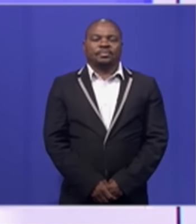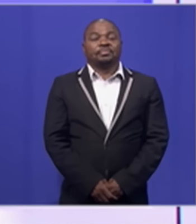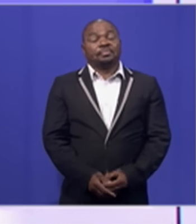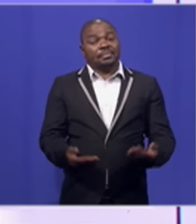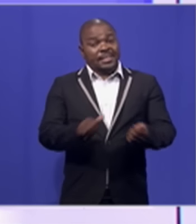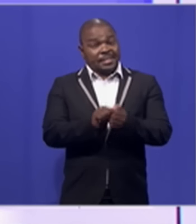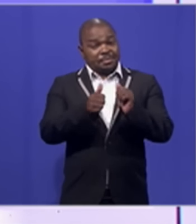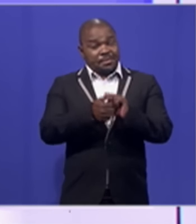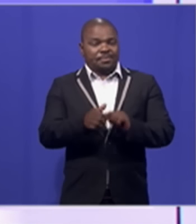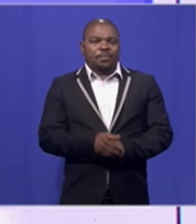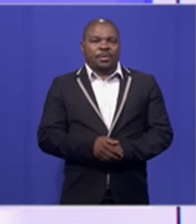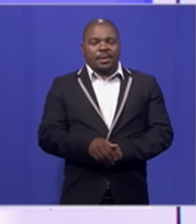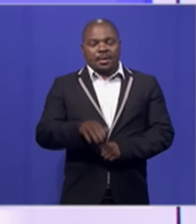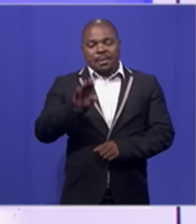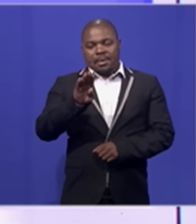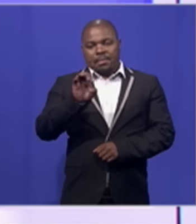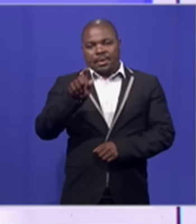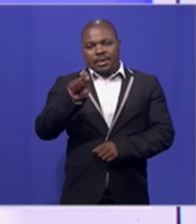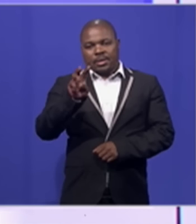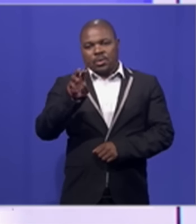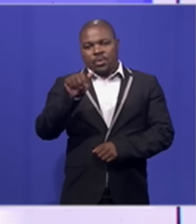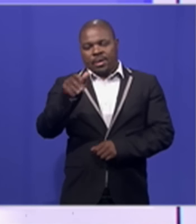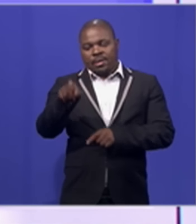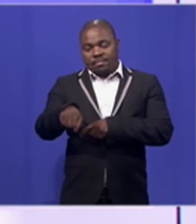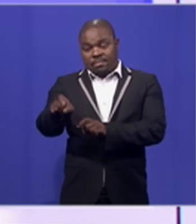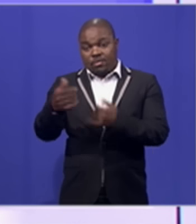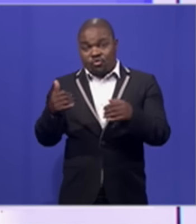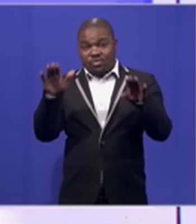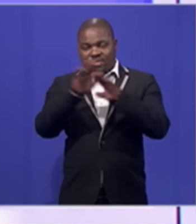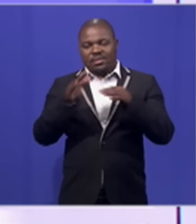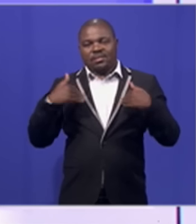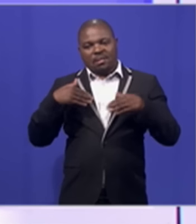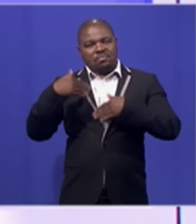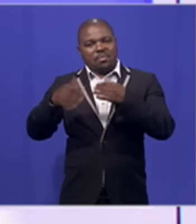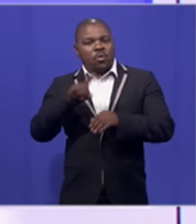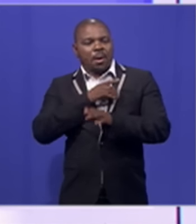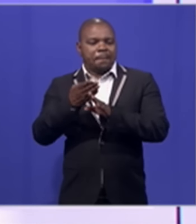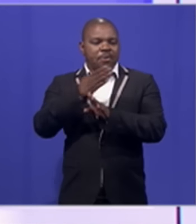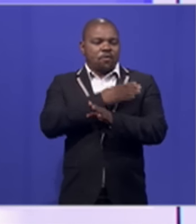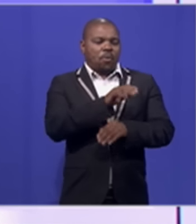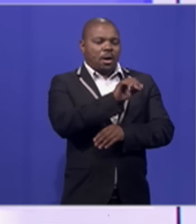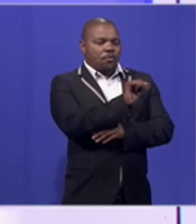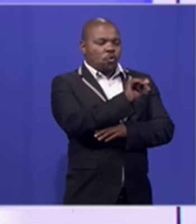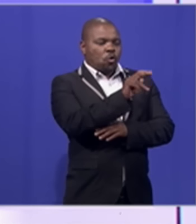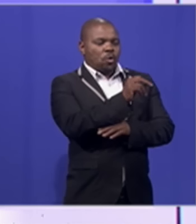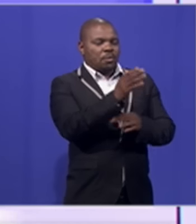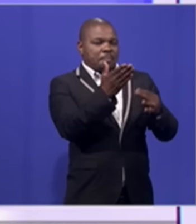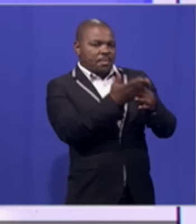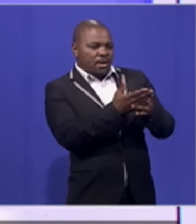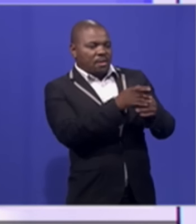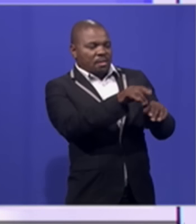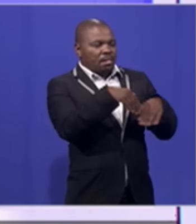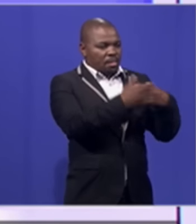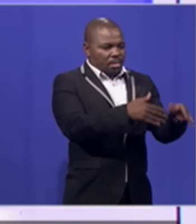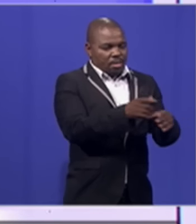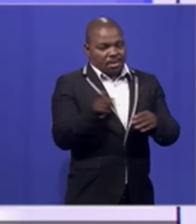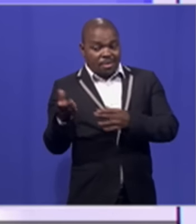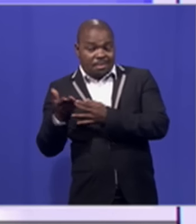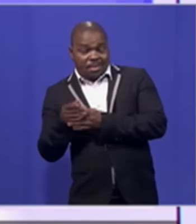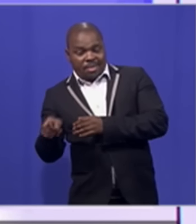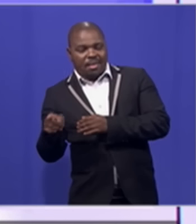Moedi papading re fumana hore league ya Betway Premiership e tswela pele phirimaneng ena ka mora dipapadi tsa AFCON tse fihlileng pheletsong